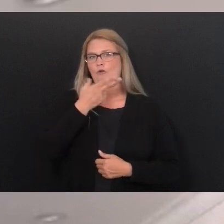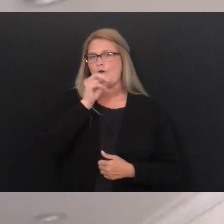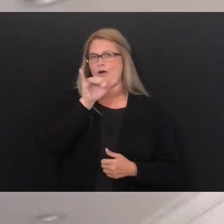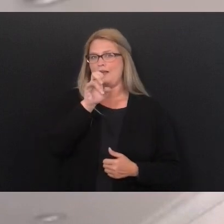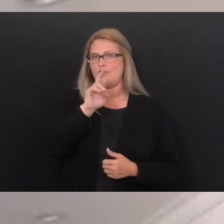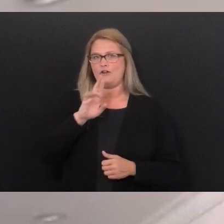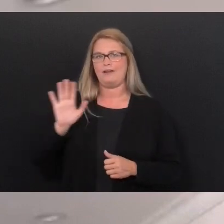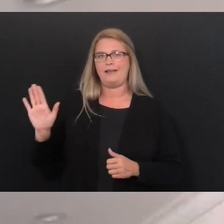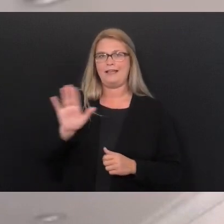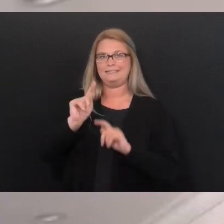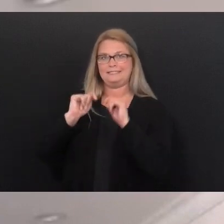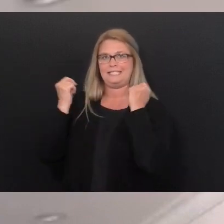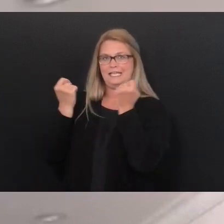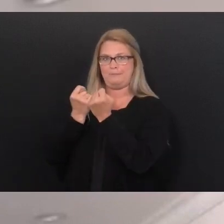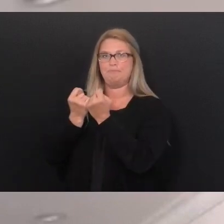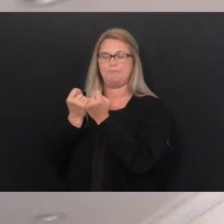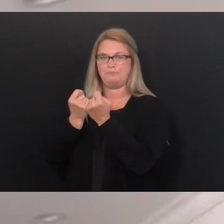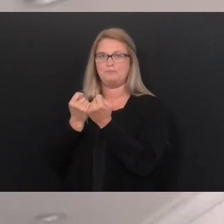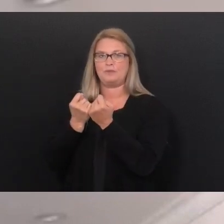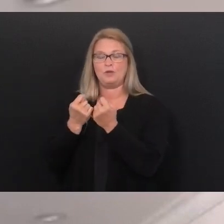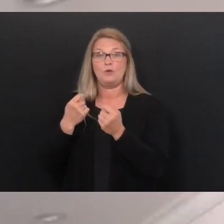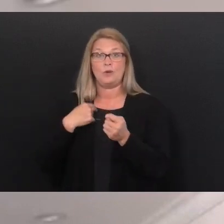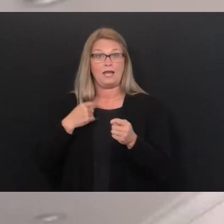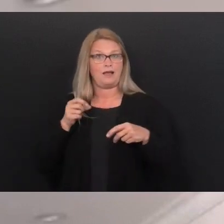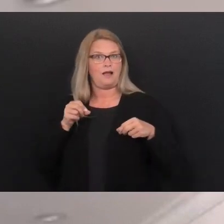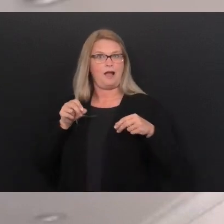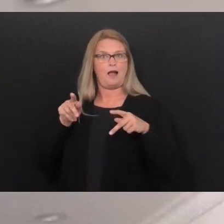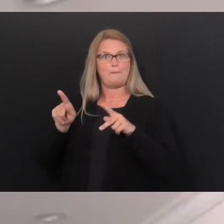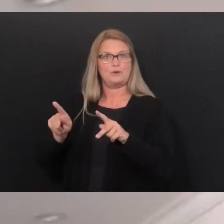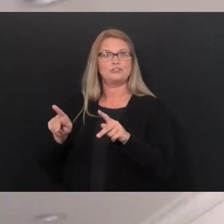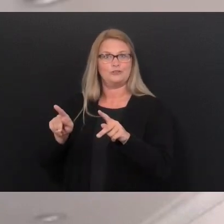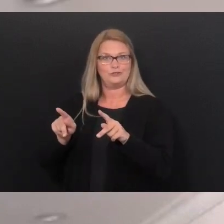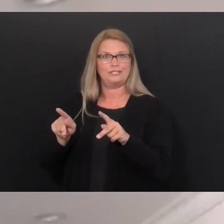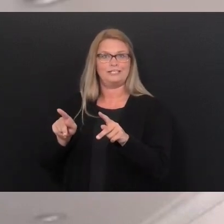whole team. We had an opportunity to